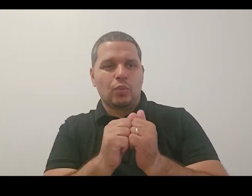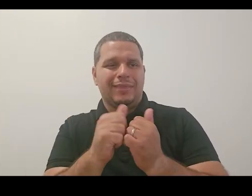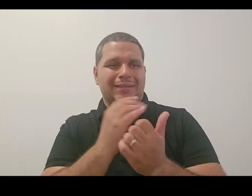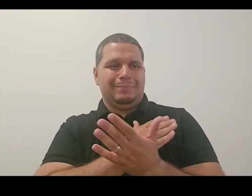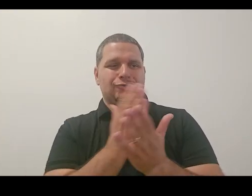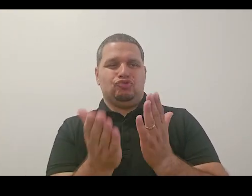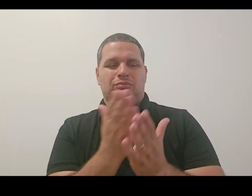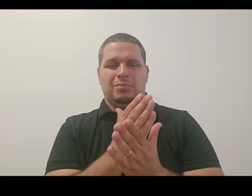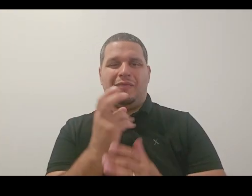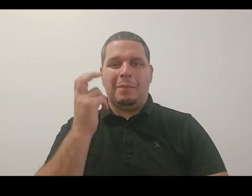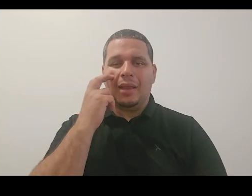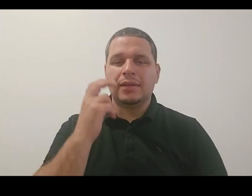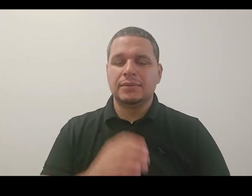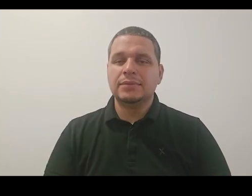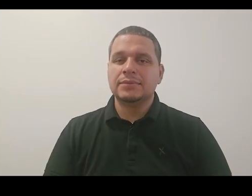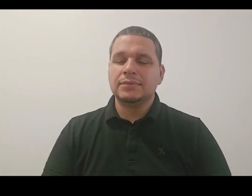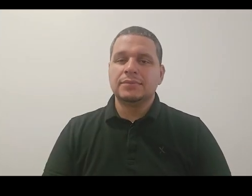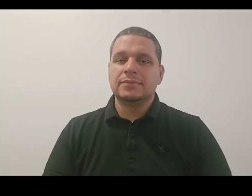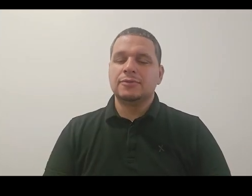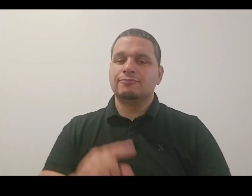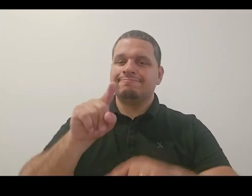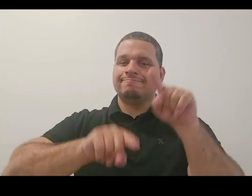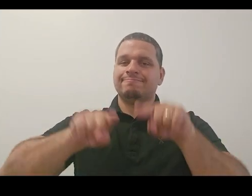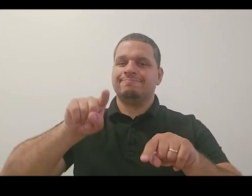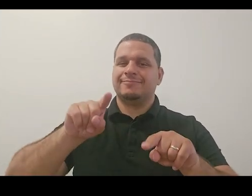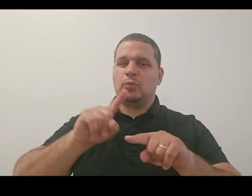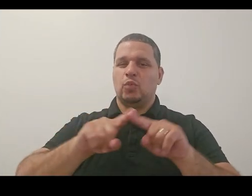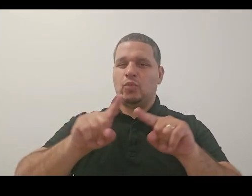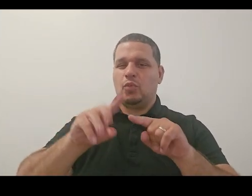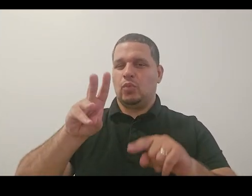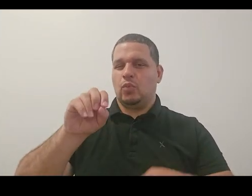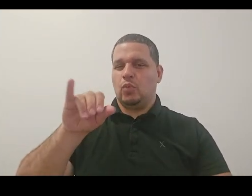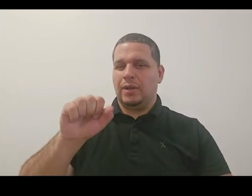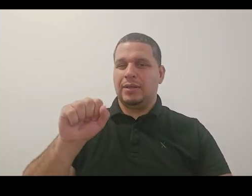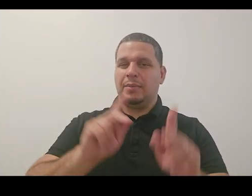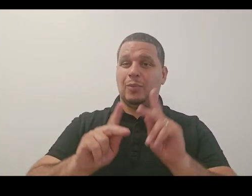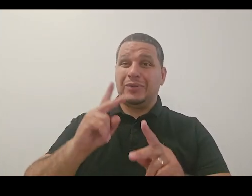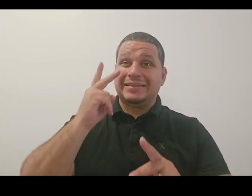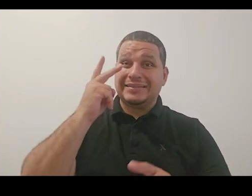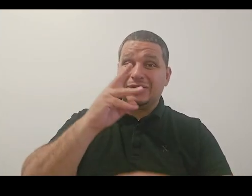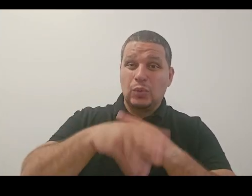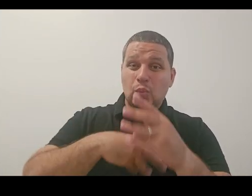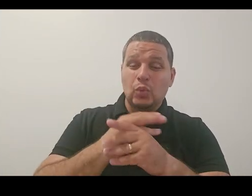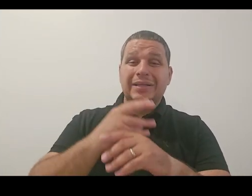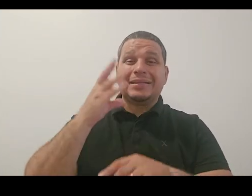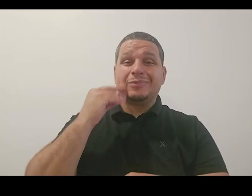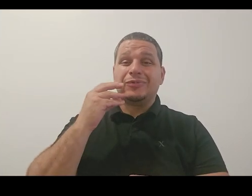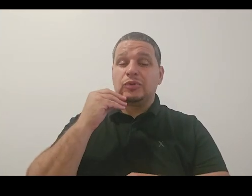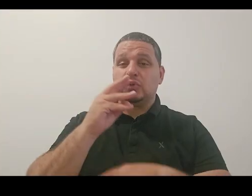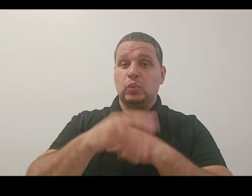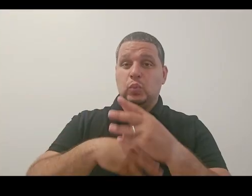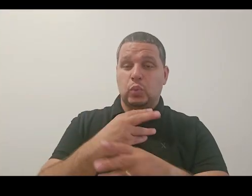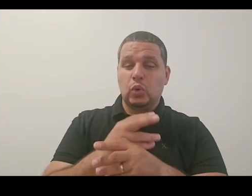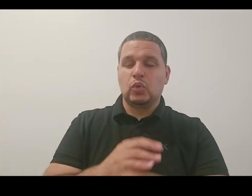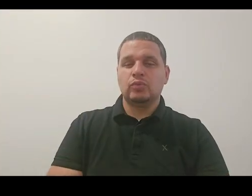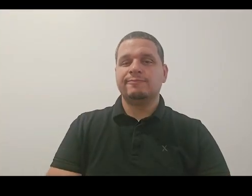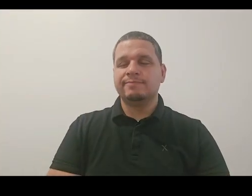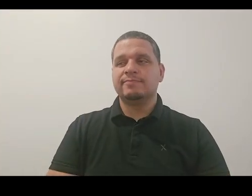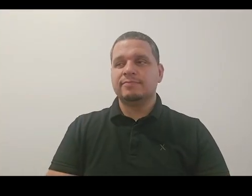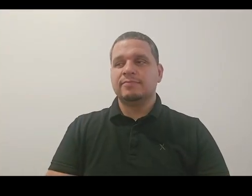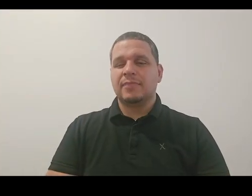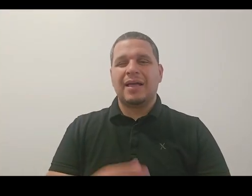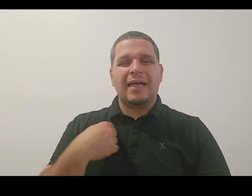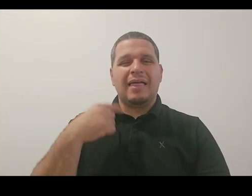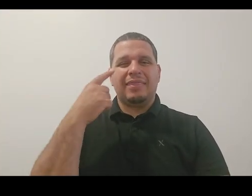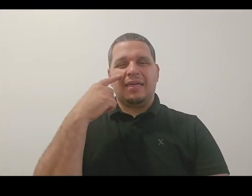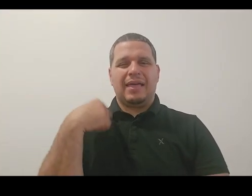blindness as to uh, the diverse ways that people see the world and experience the world. Um, yeah, I